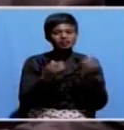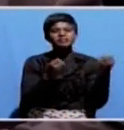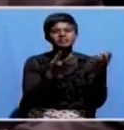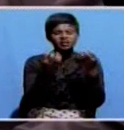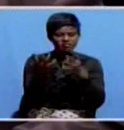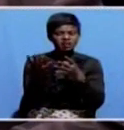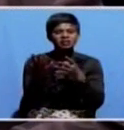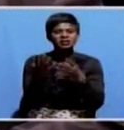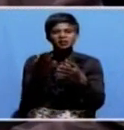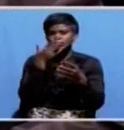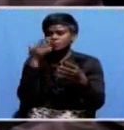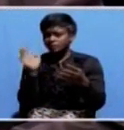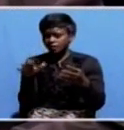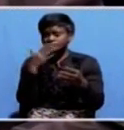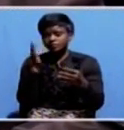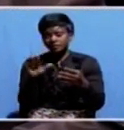side effects on people.